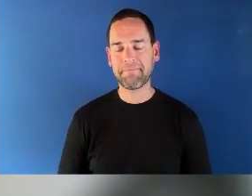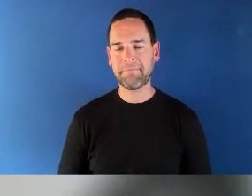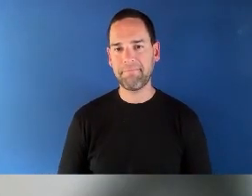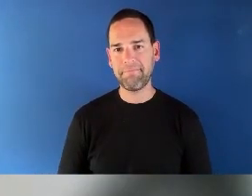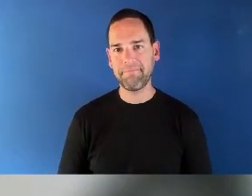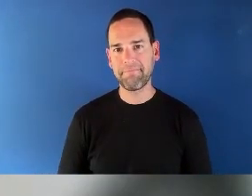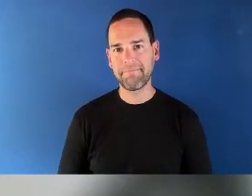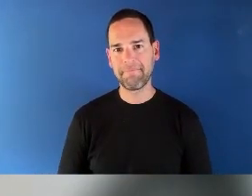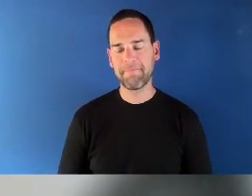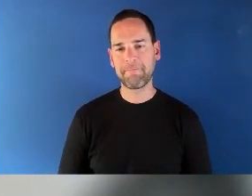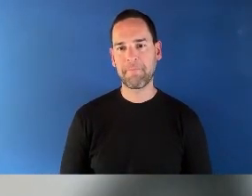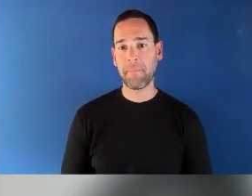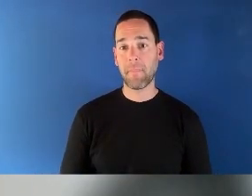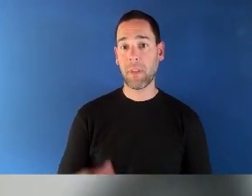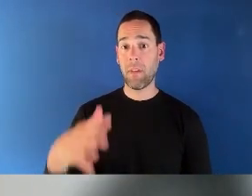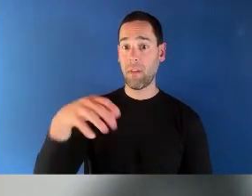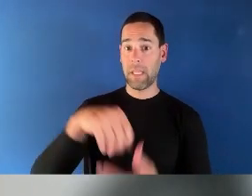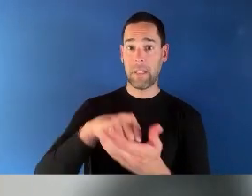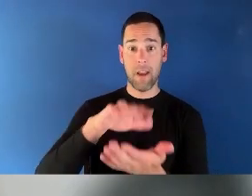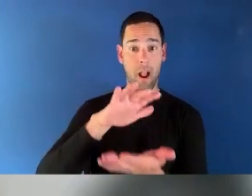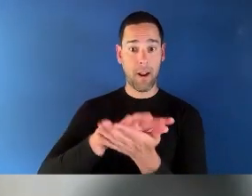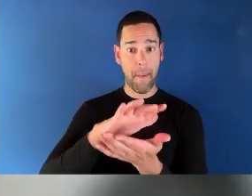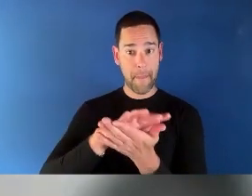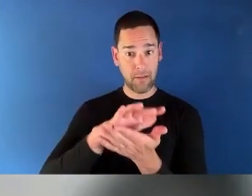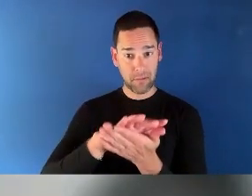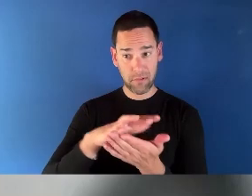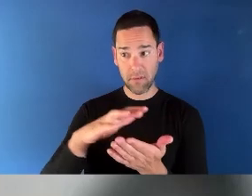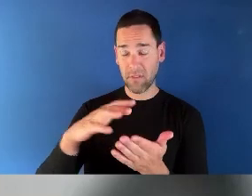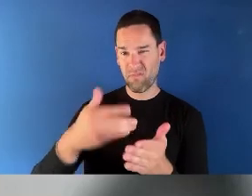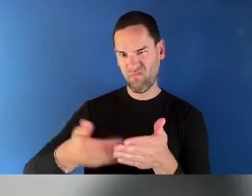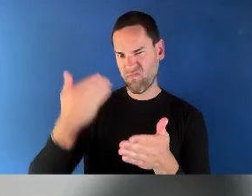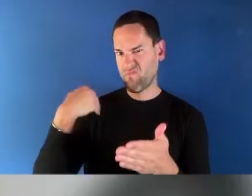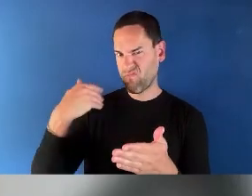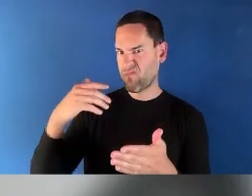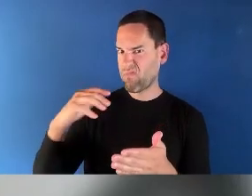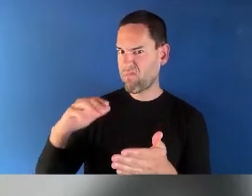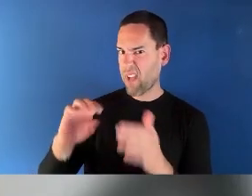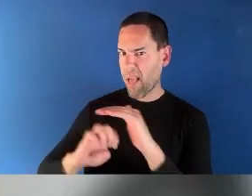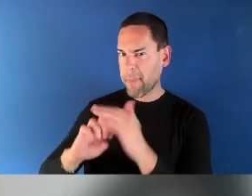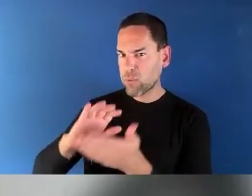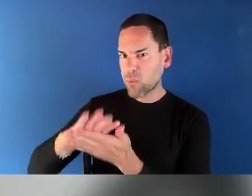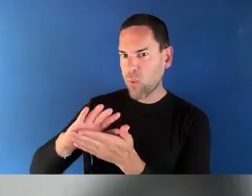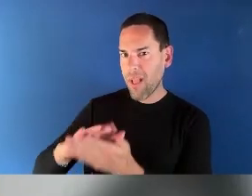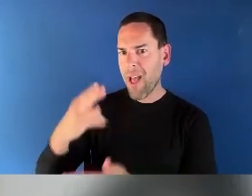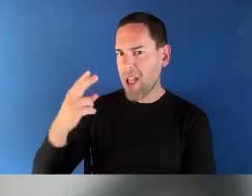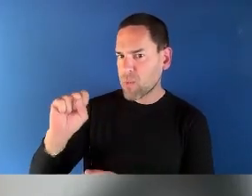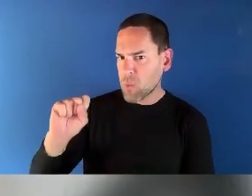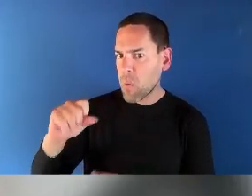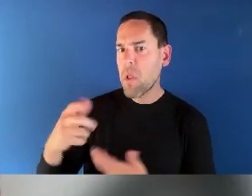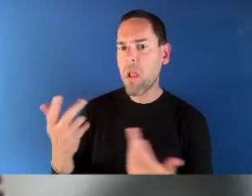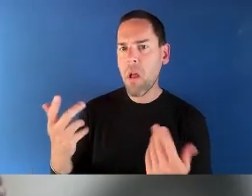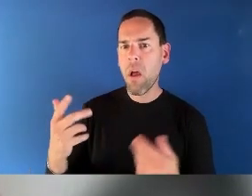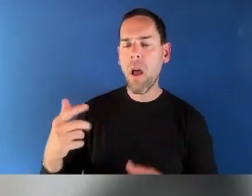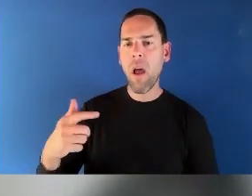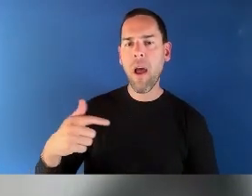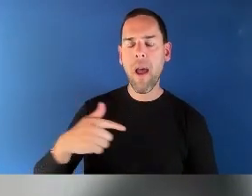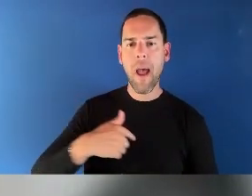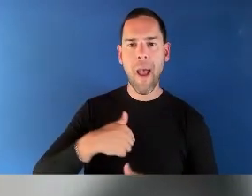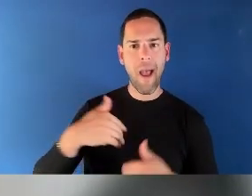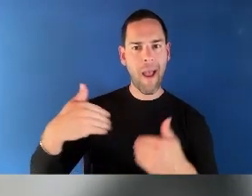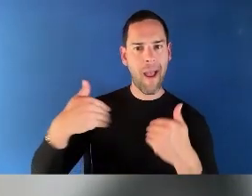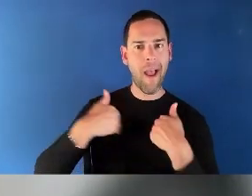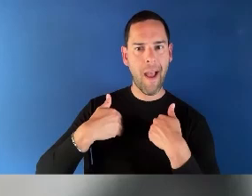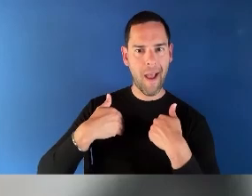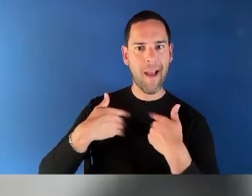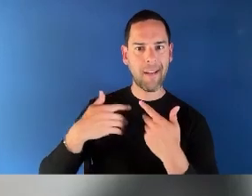Academically, throughout high school and elementary school, I had an IEP, and now that